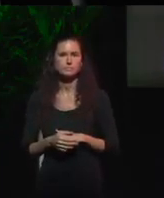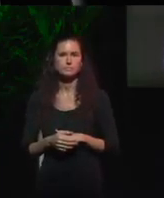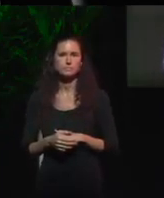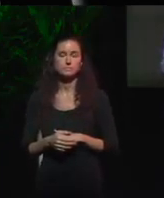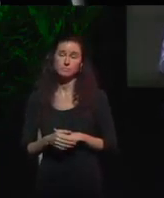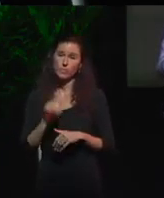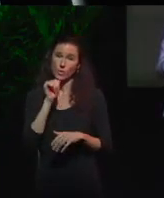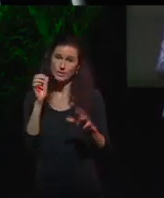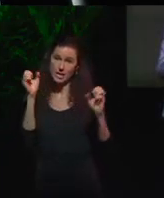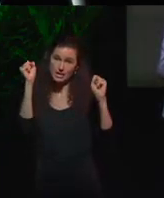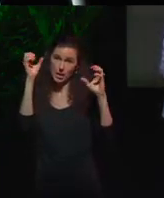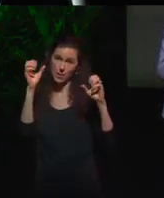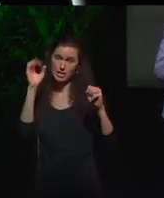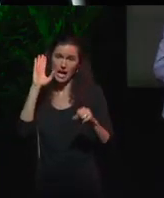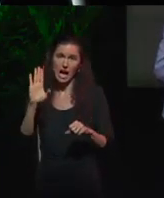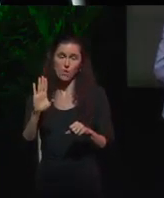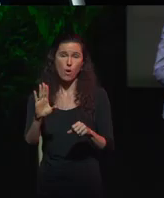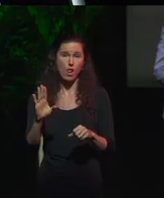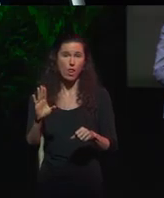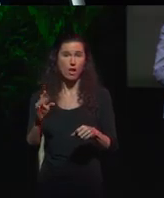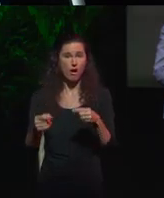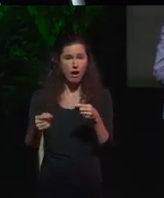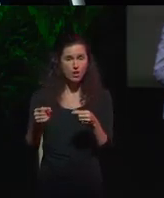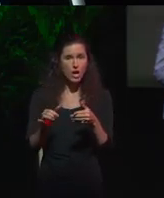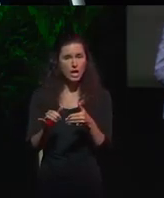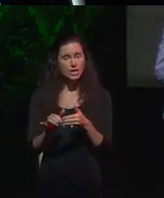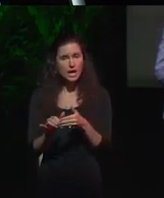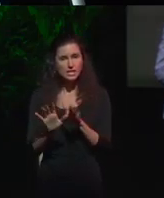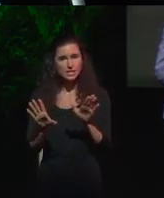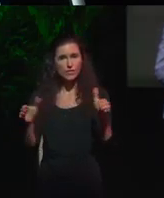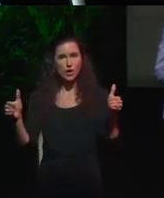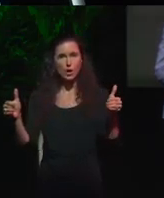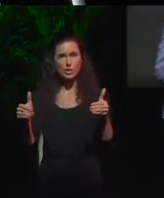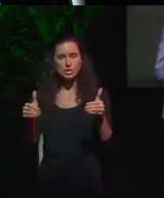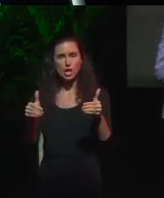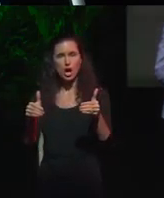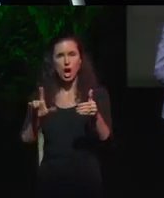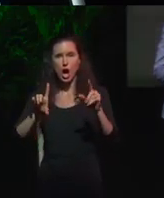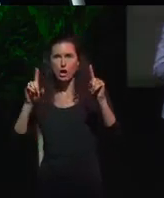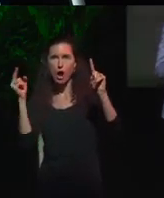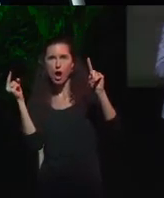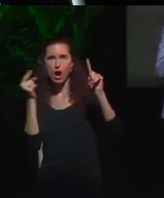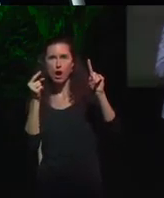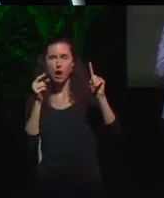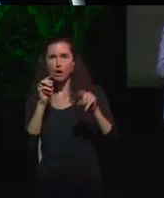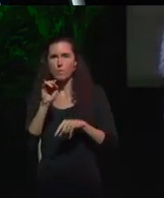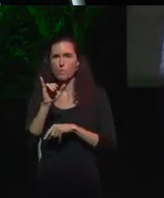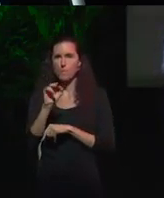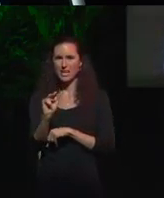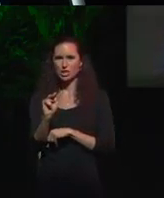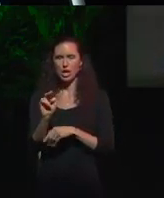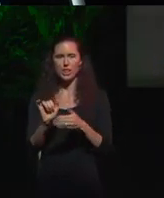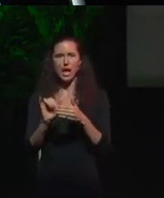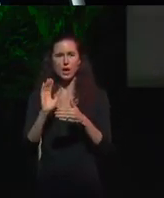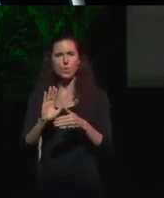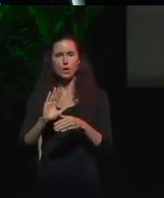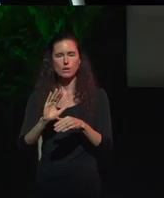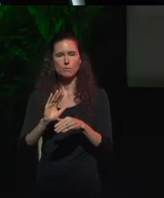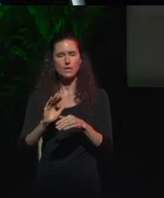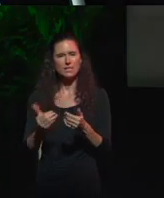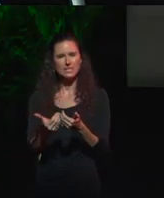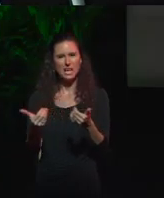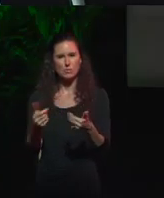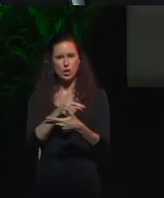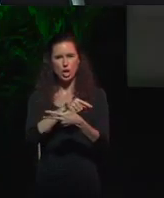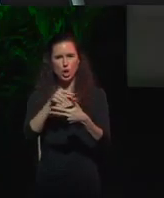Not surprisingly, I'm going to argue that the answer is rooted in attending to our mission. And what you see here is our mission distilled into three